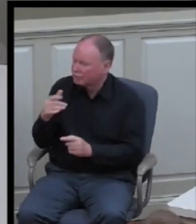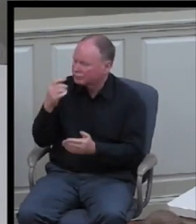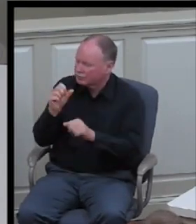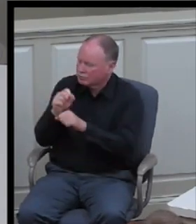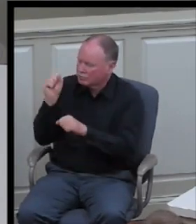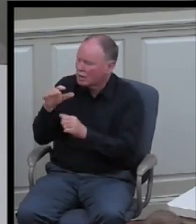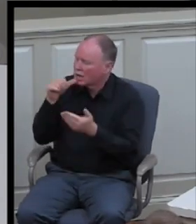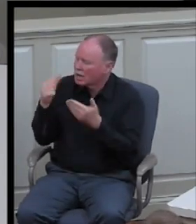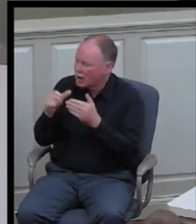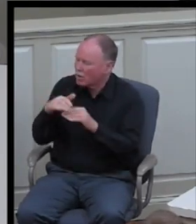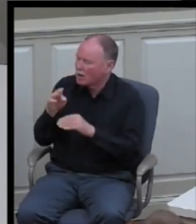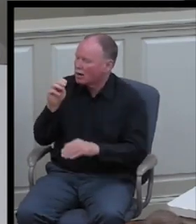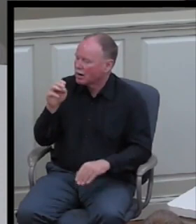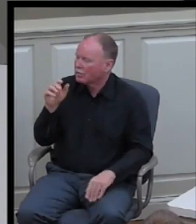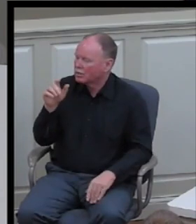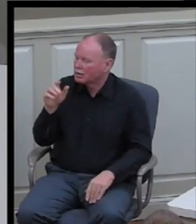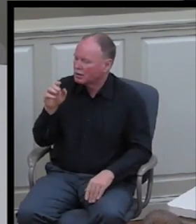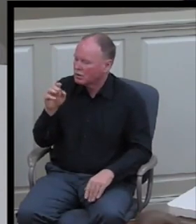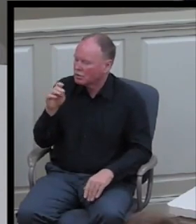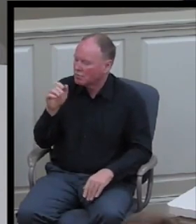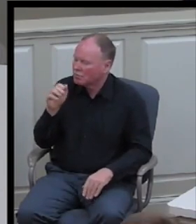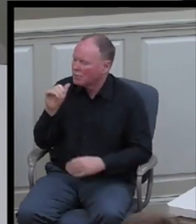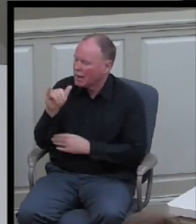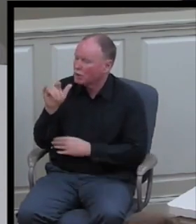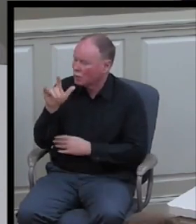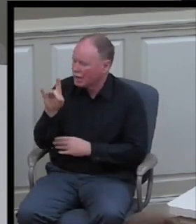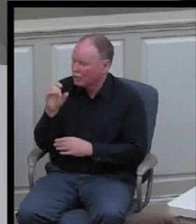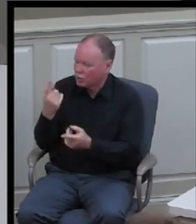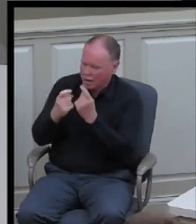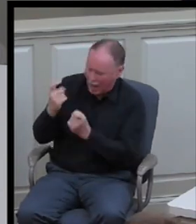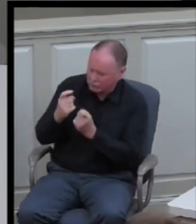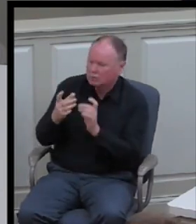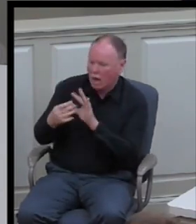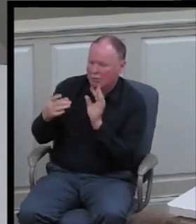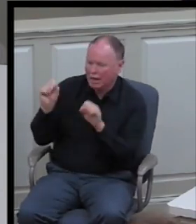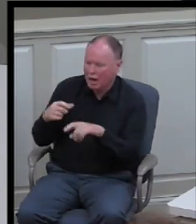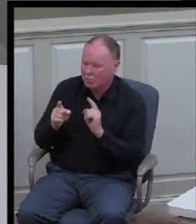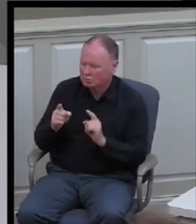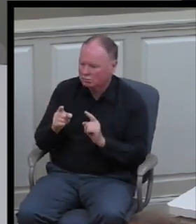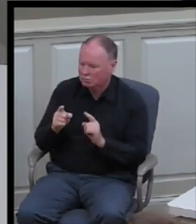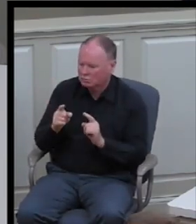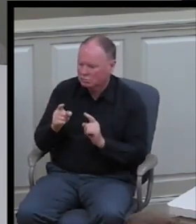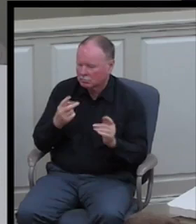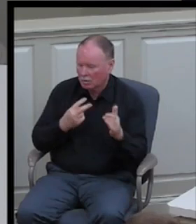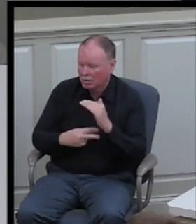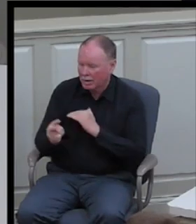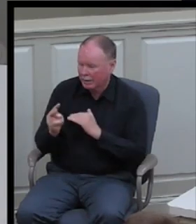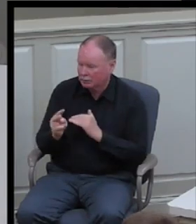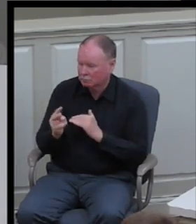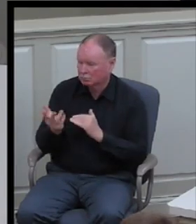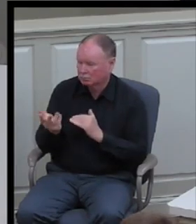On the 28th, you can still, of course, ask questions or make comments, certainly. It's not anticipated that you would make